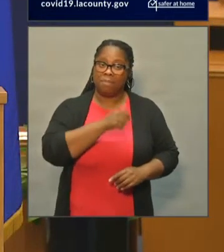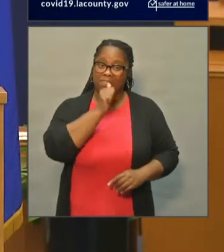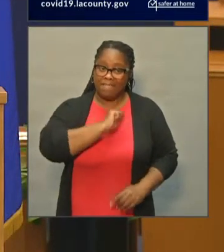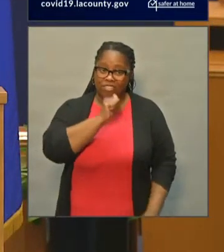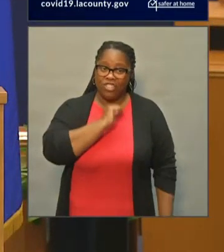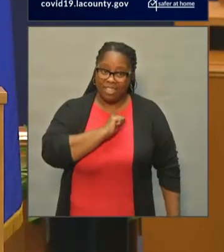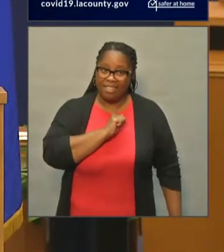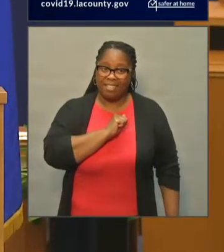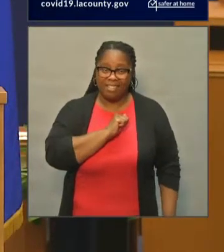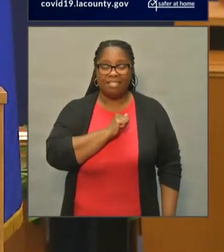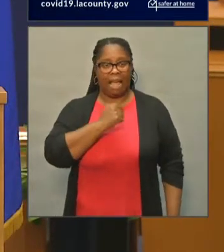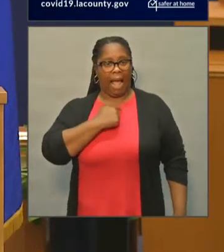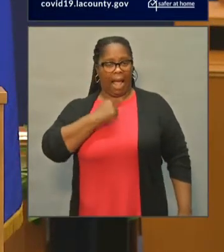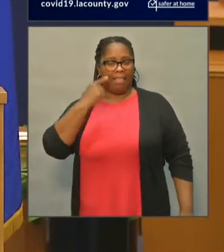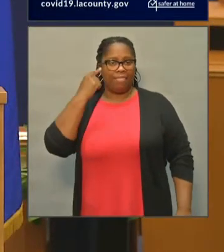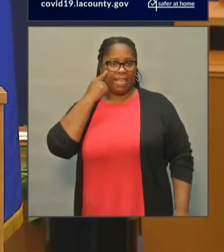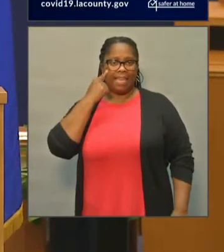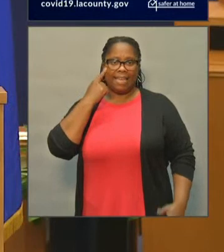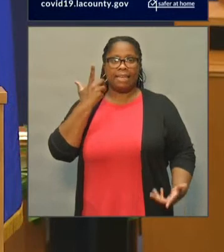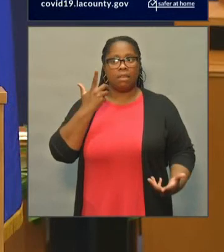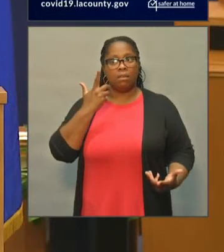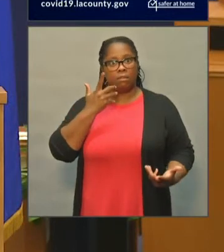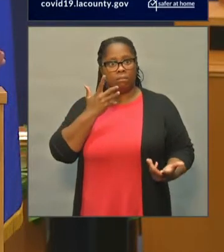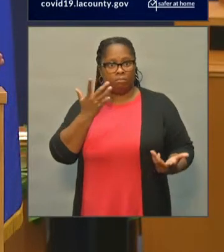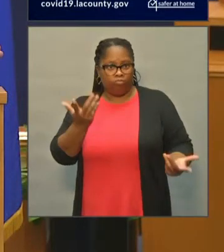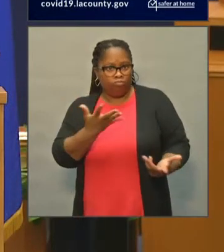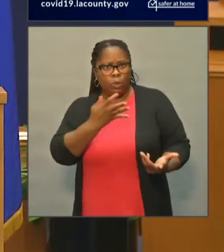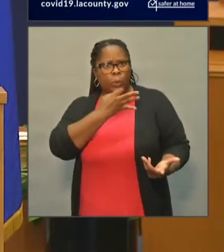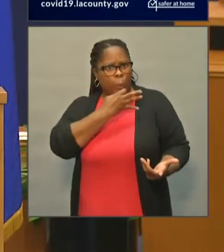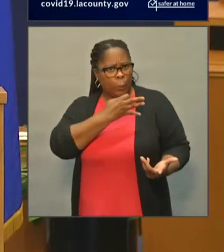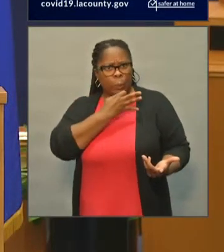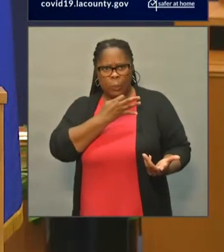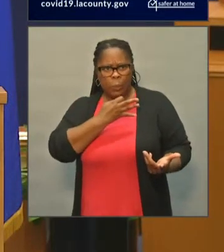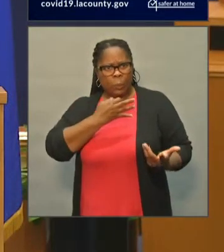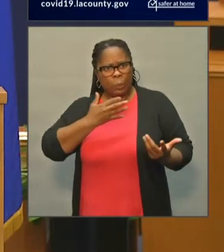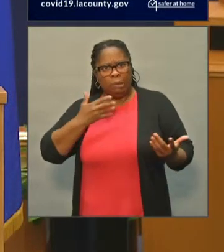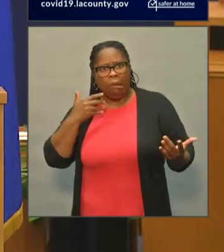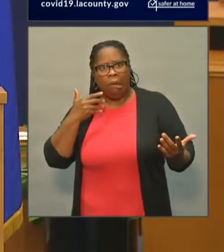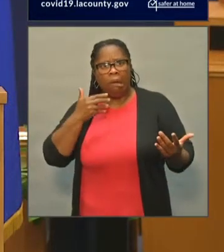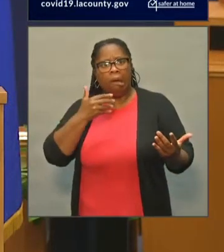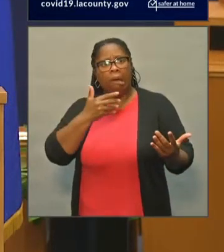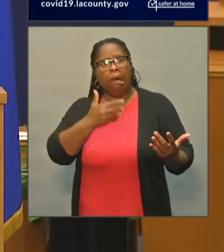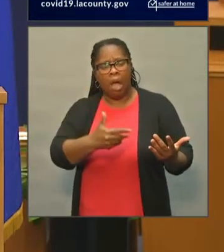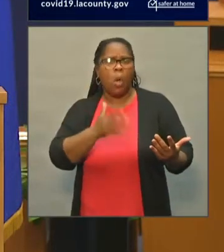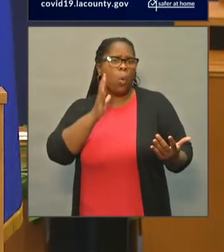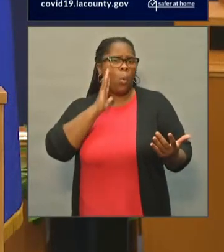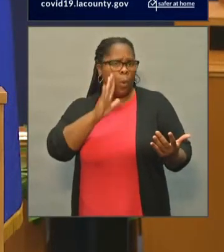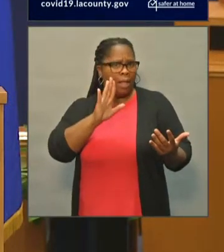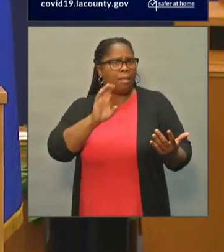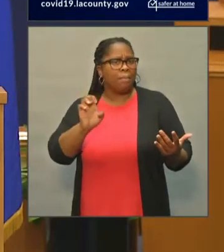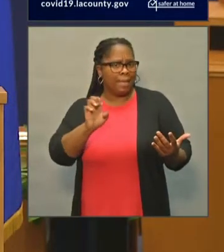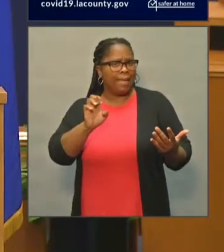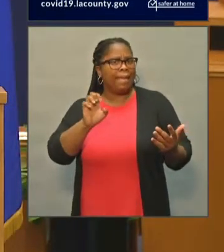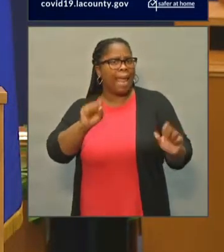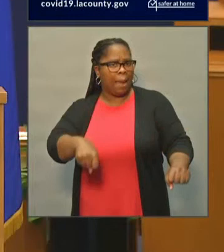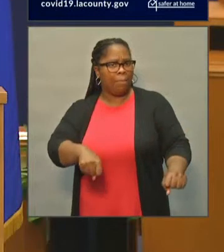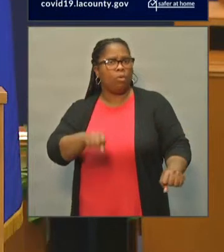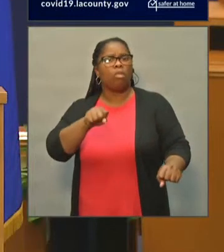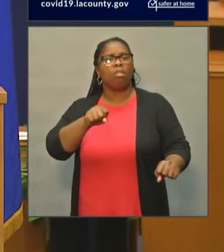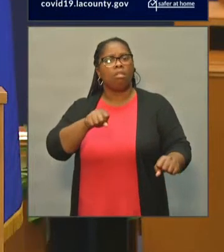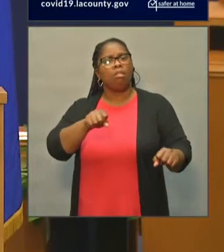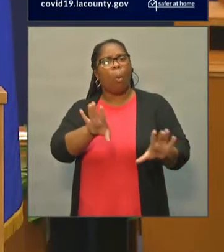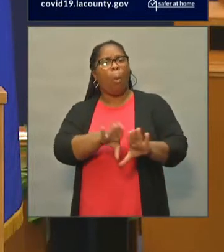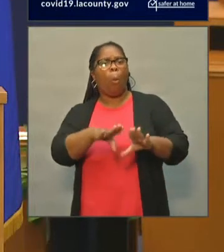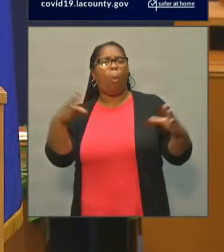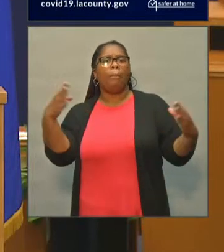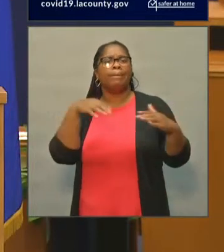think that the day will come very soon when this will be a permitted activity, and at that